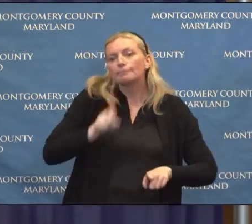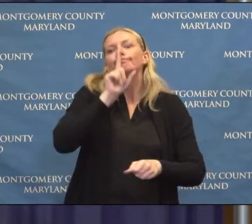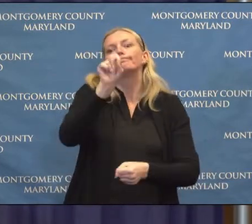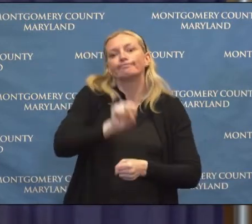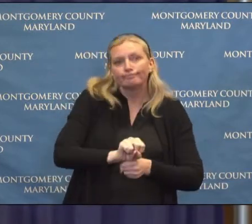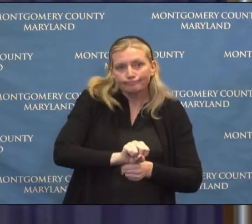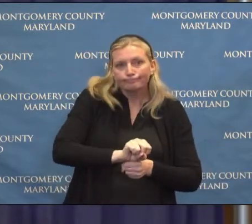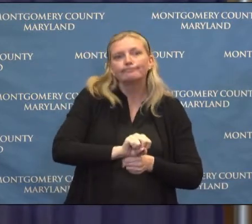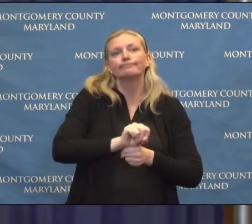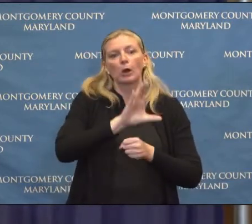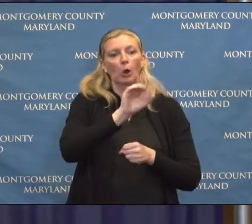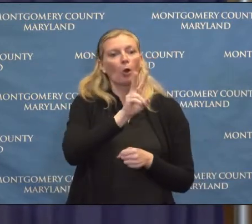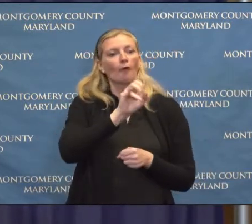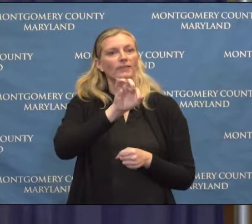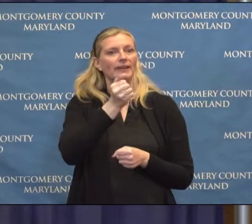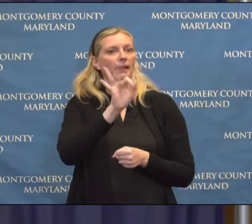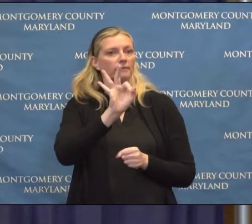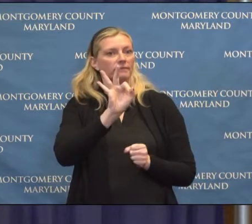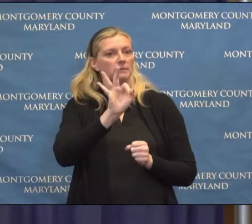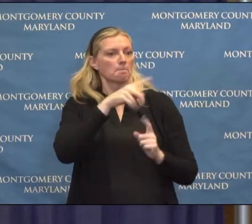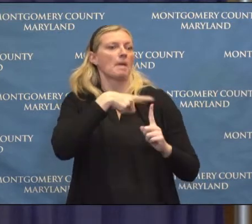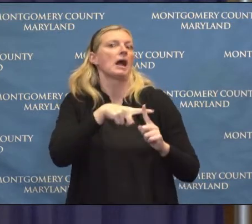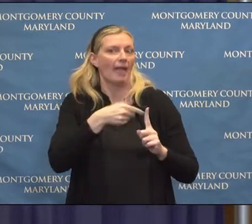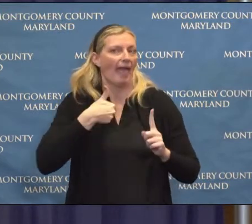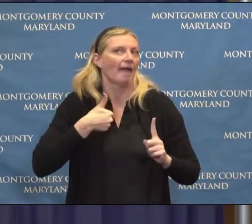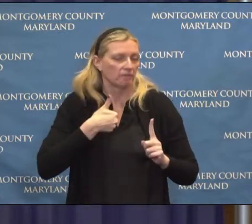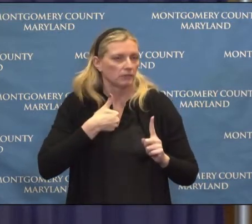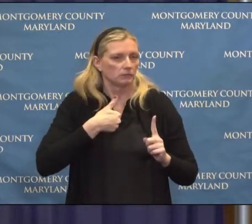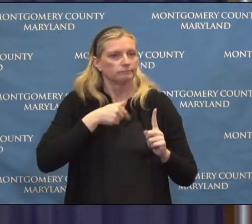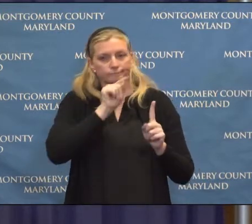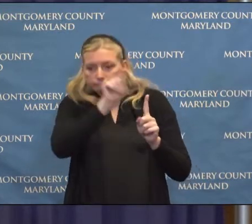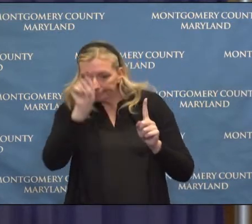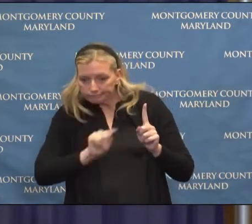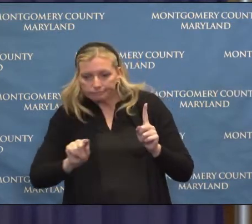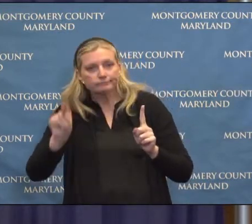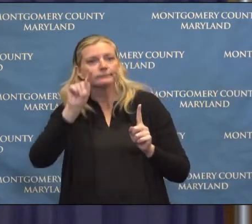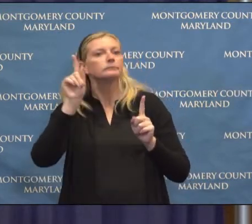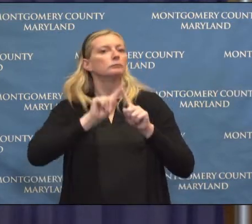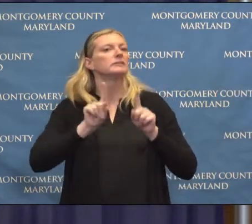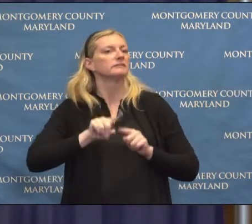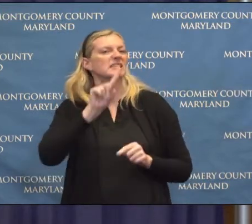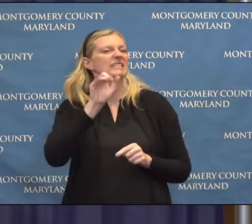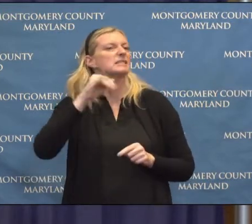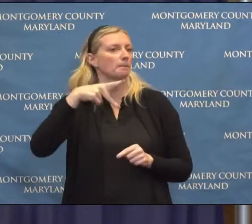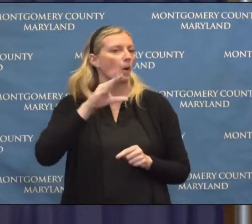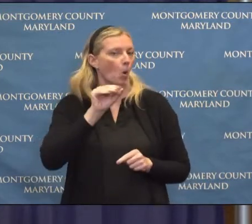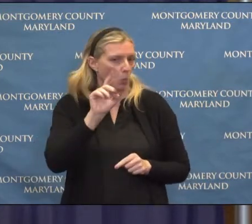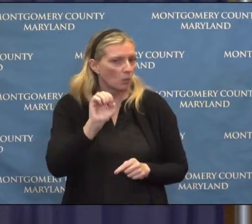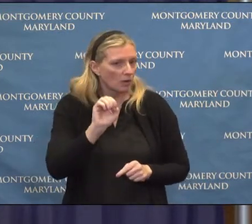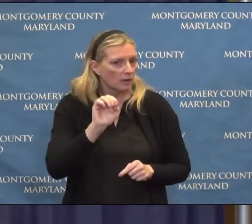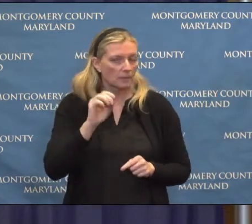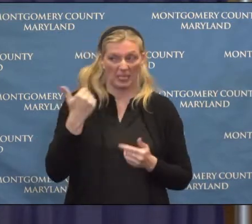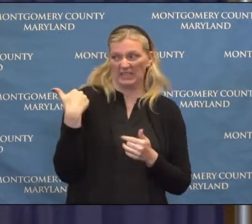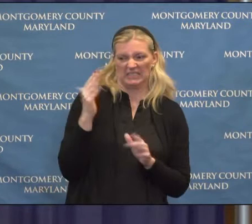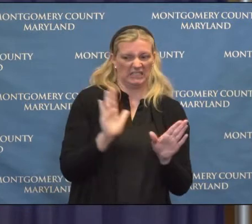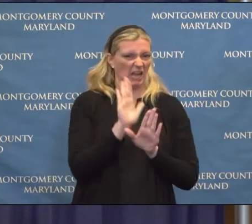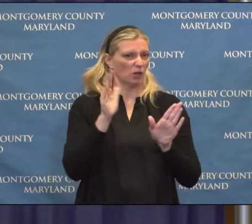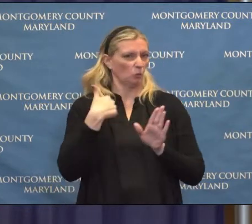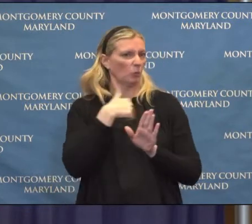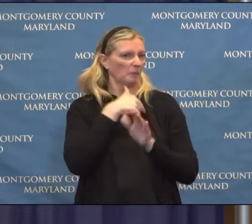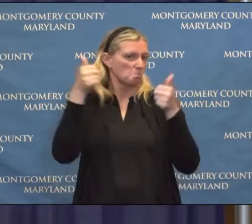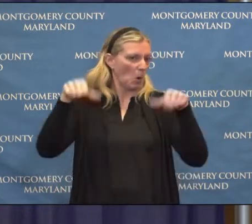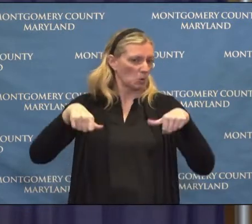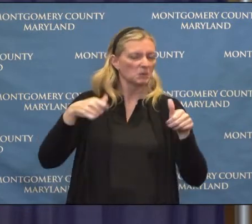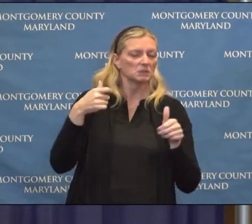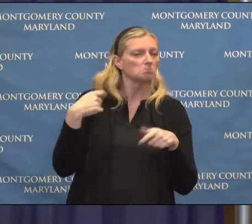released, or at least the first introduction to the zip codes was released on Sunday. And since that time, that information has been made